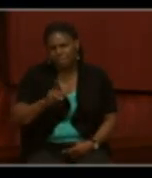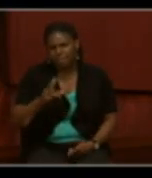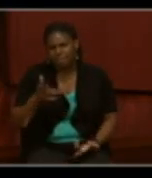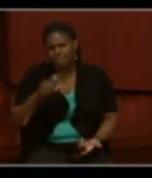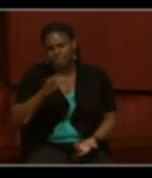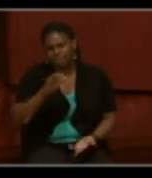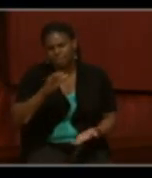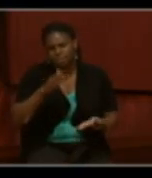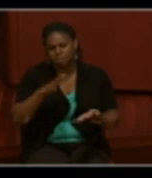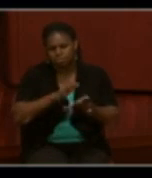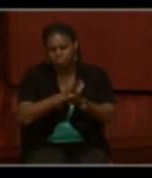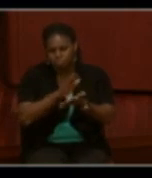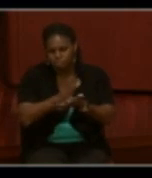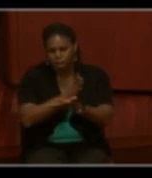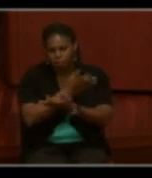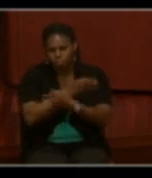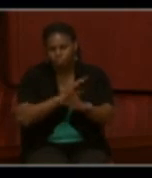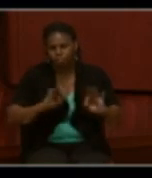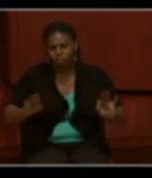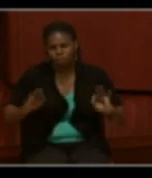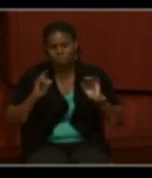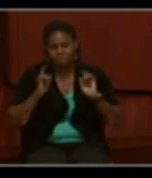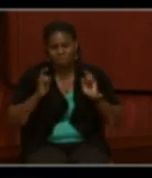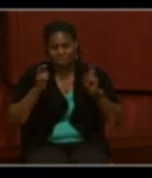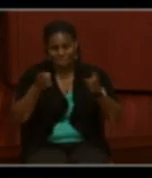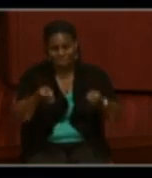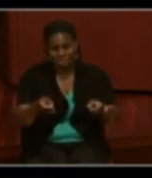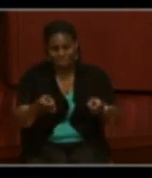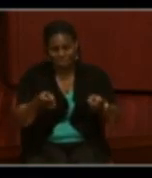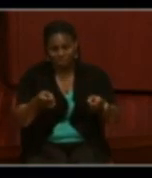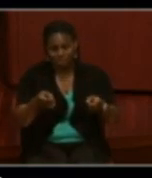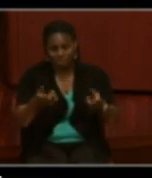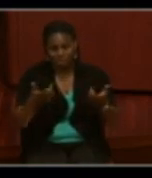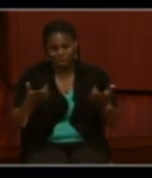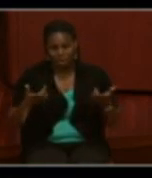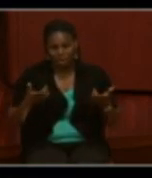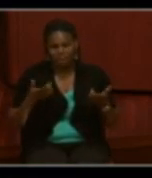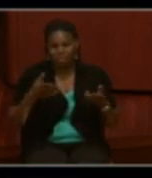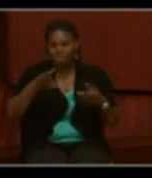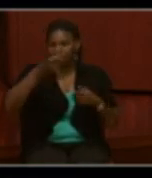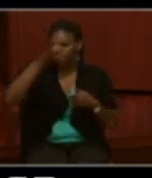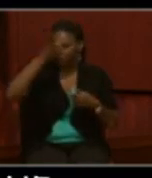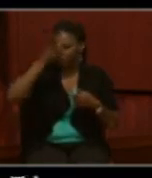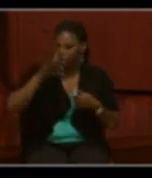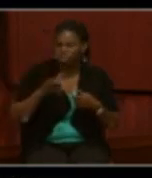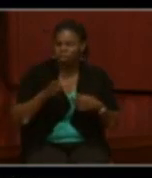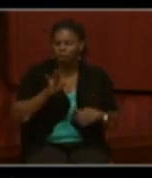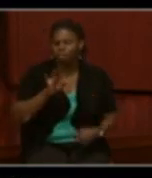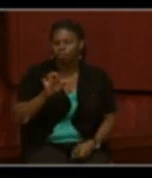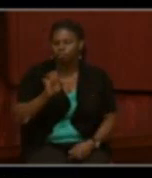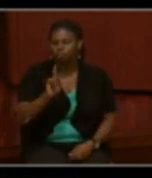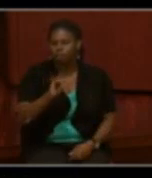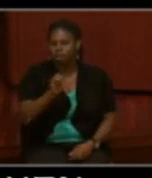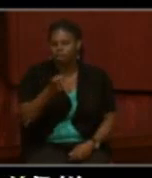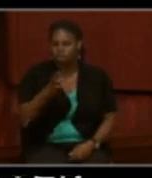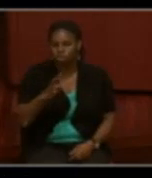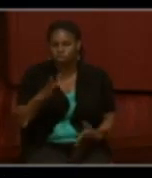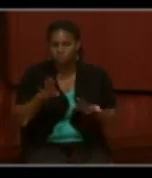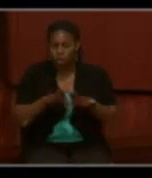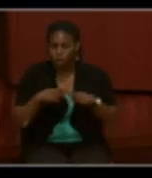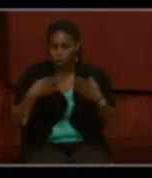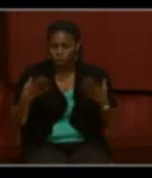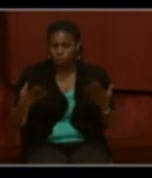affidavit of freedom, a description is given of Frank Over, and then this Frank Over is actually the father of Frank Over Jr., who opened the Freedmen's Bank